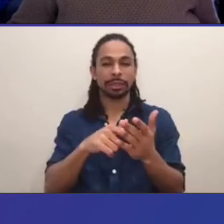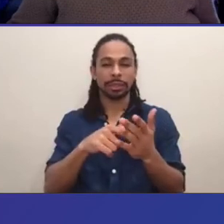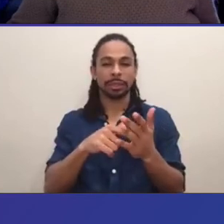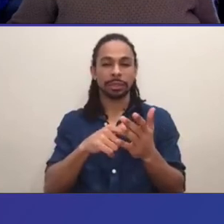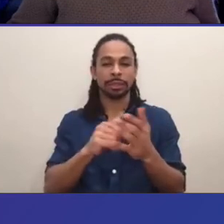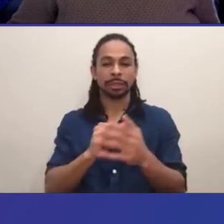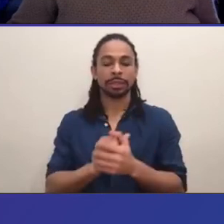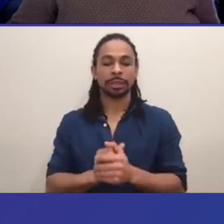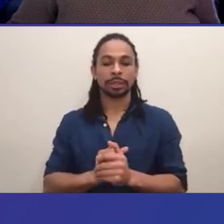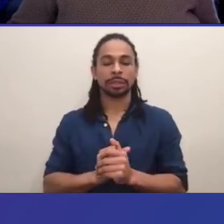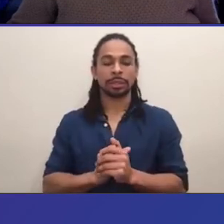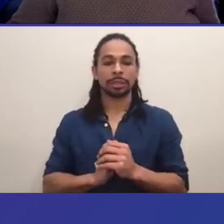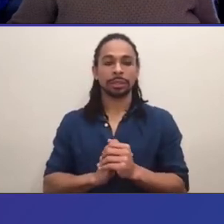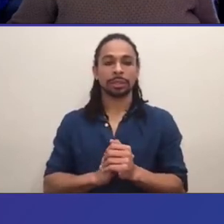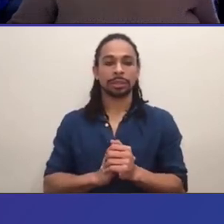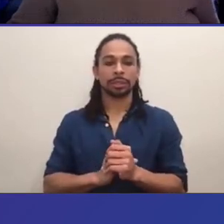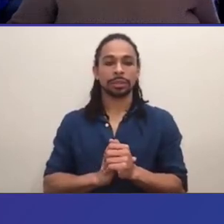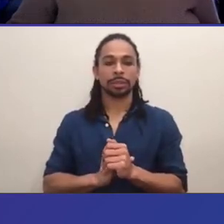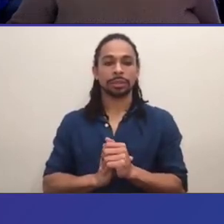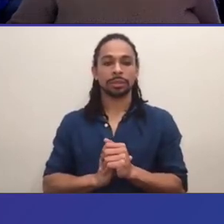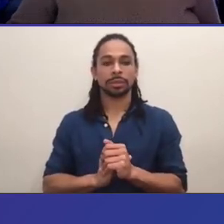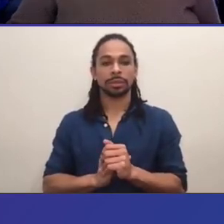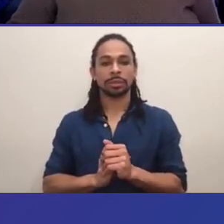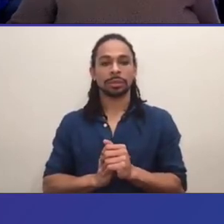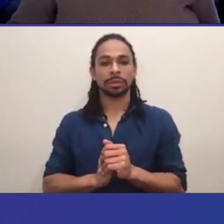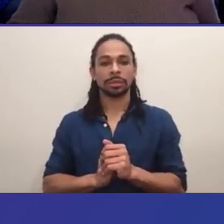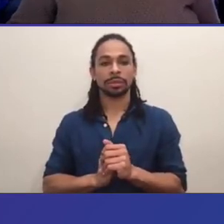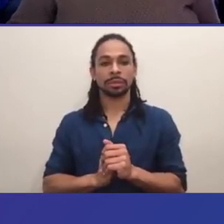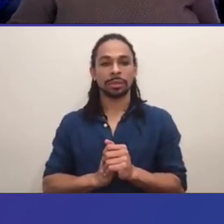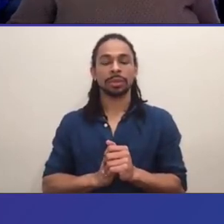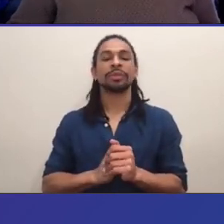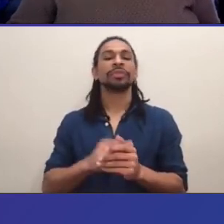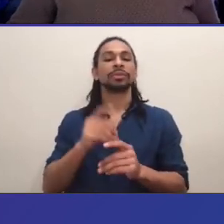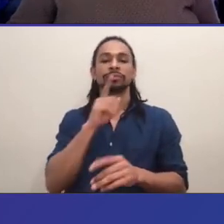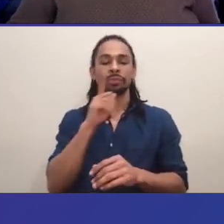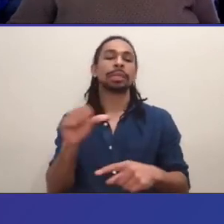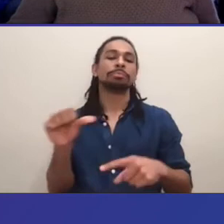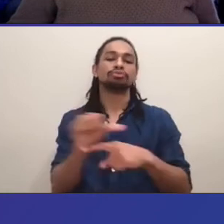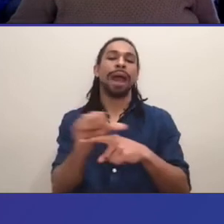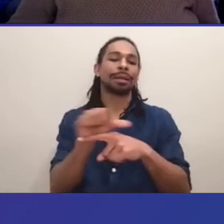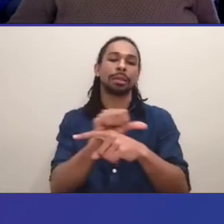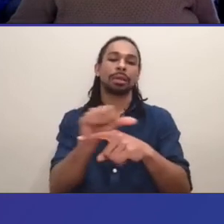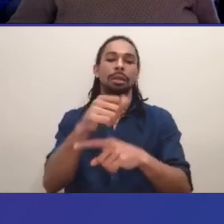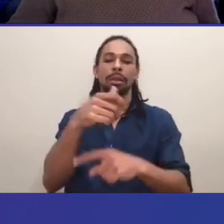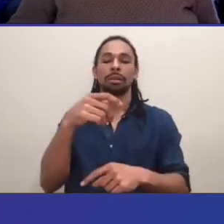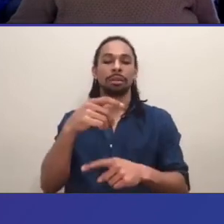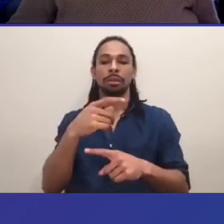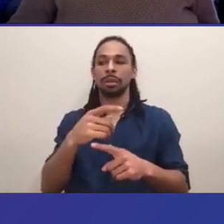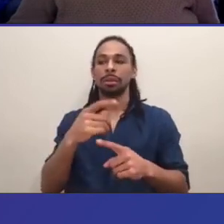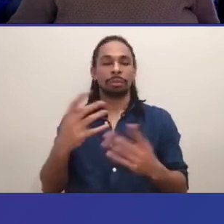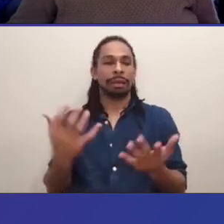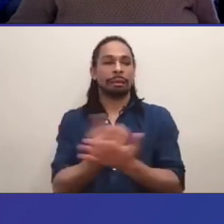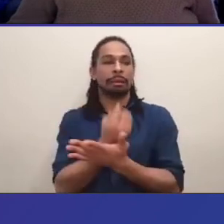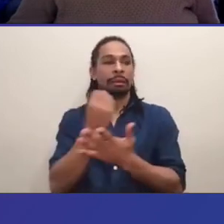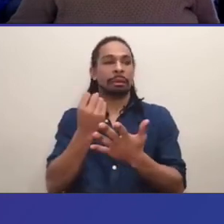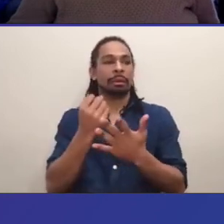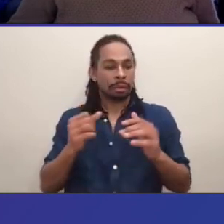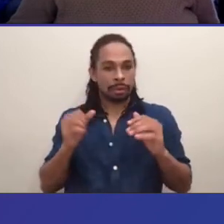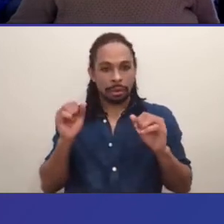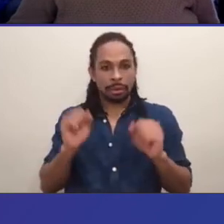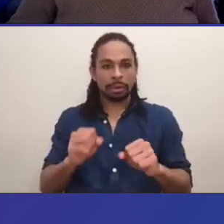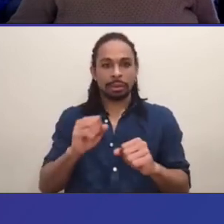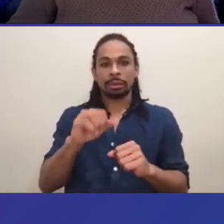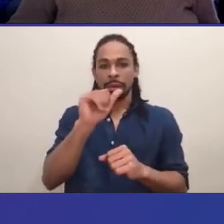I'm thinking about these practical strategies of how to take